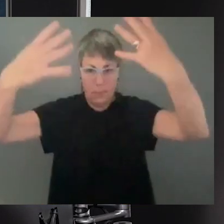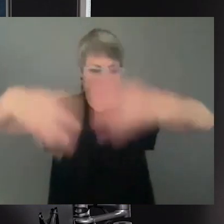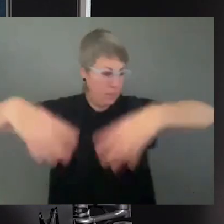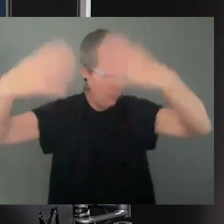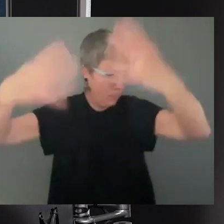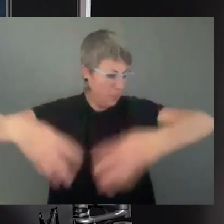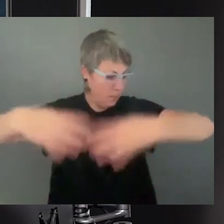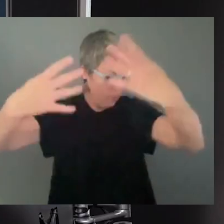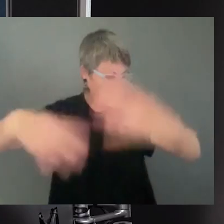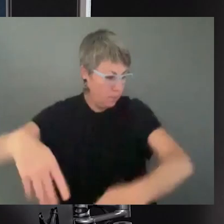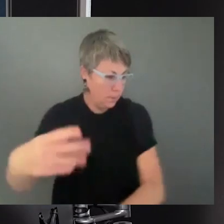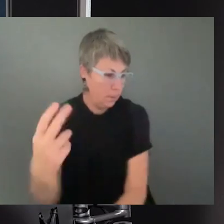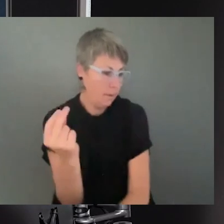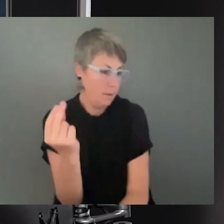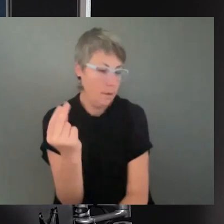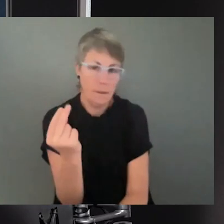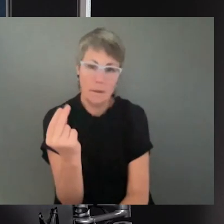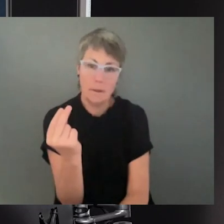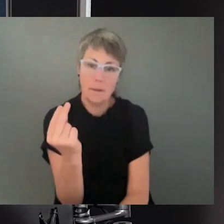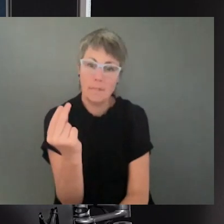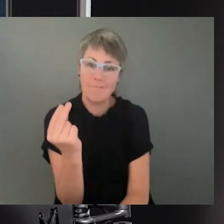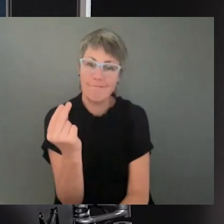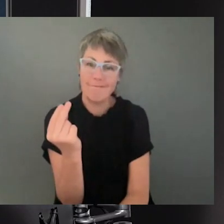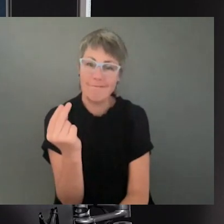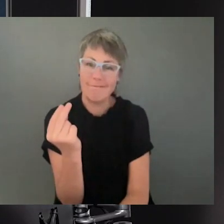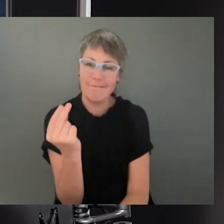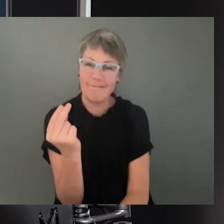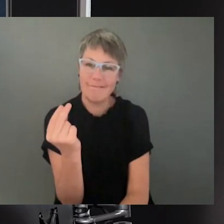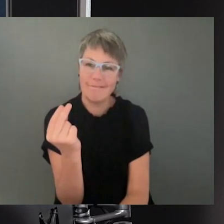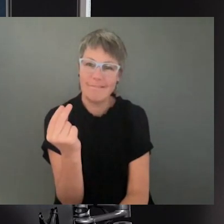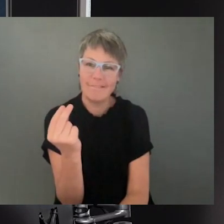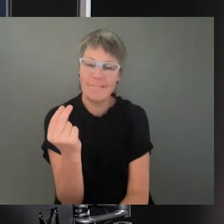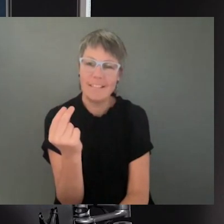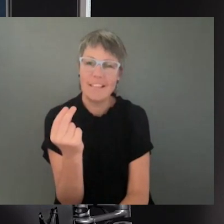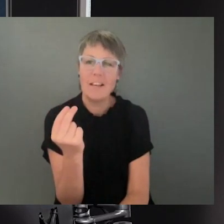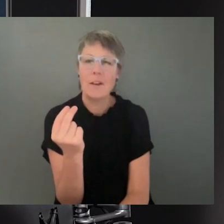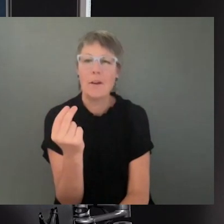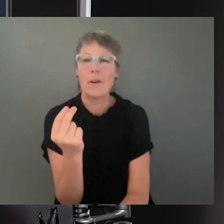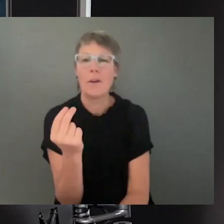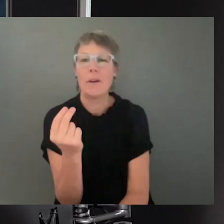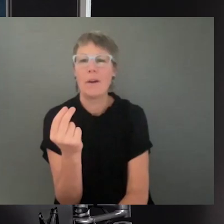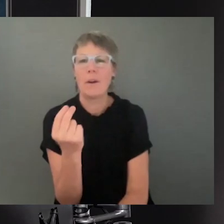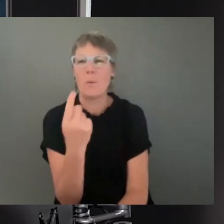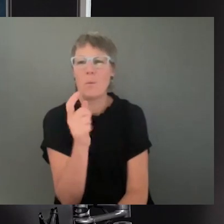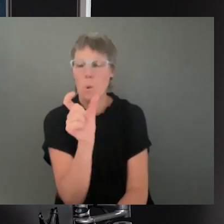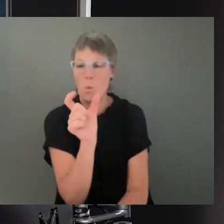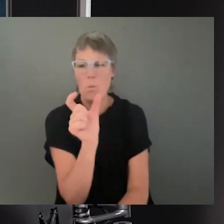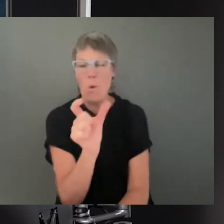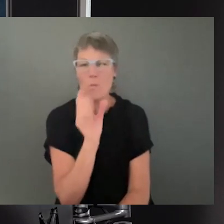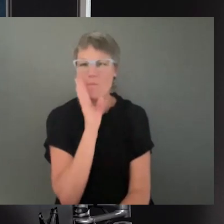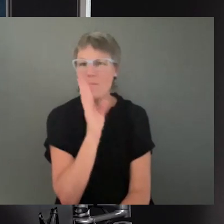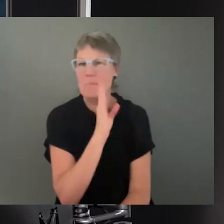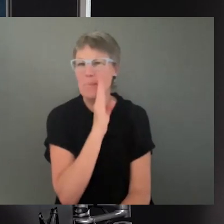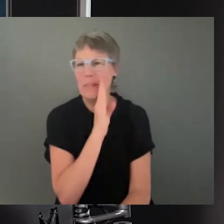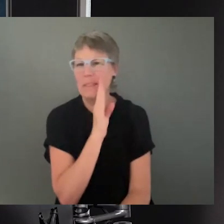screen readers and from making sure that things were what's called WCAG, which is a great word. I just like saying it most of